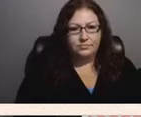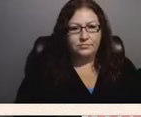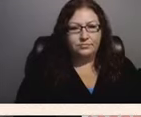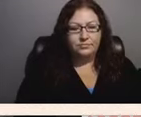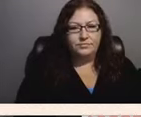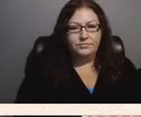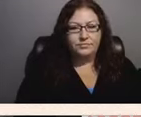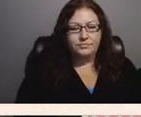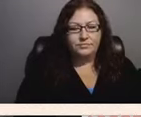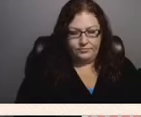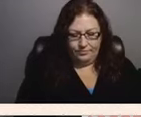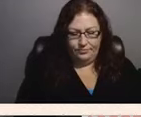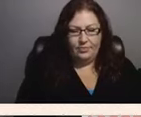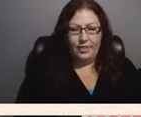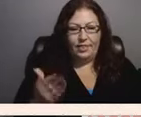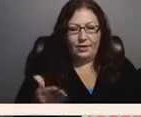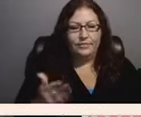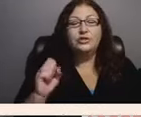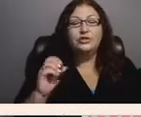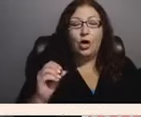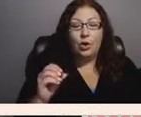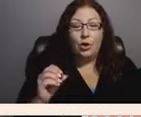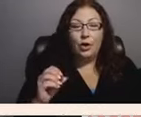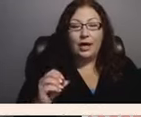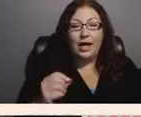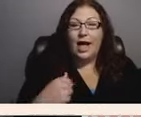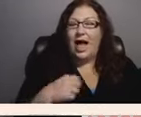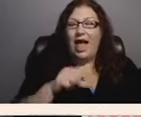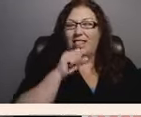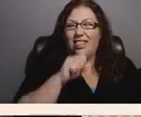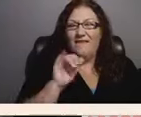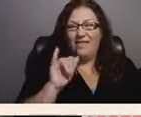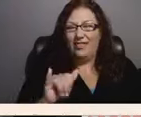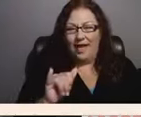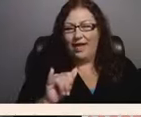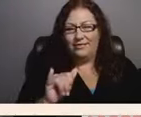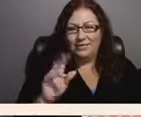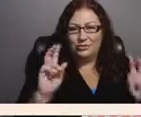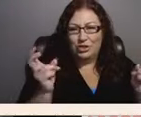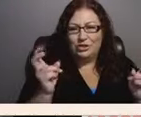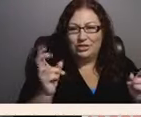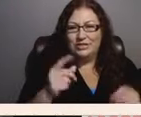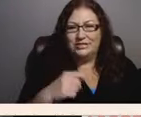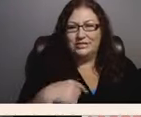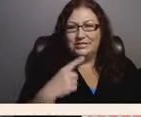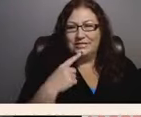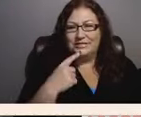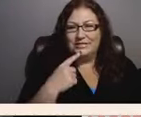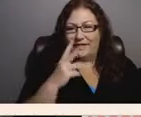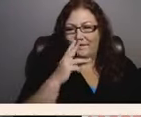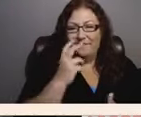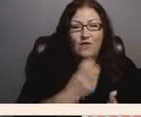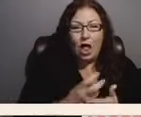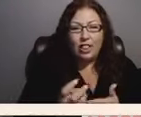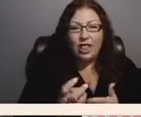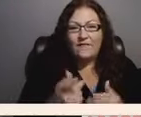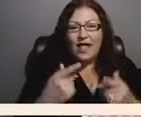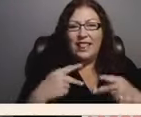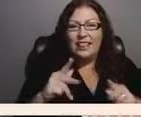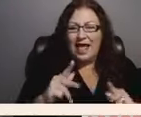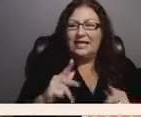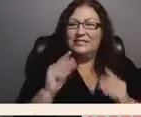There we go. So we say, I love this expression, fall in love and let it teach you about life. I think that's what